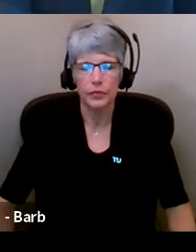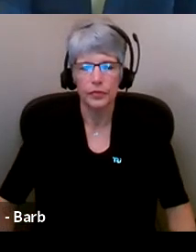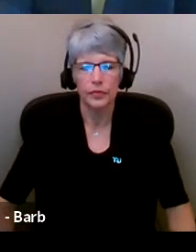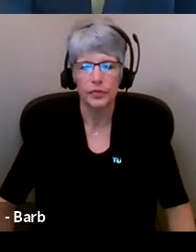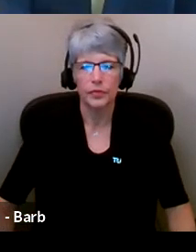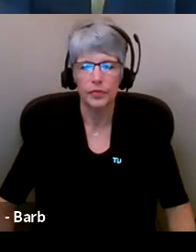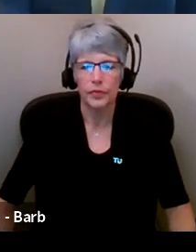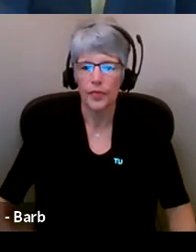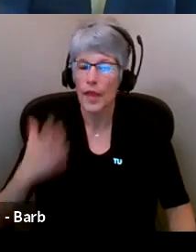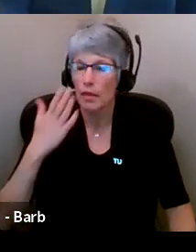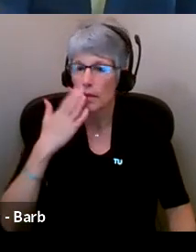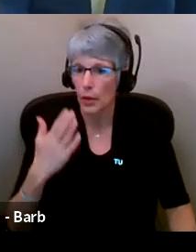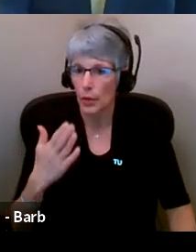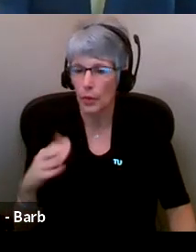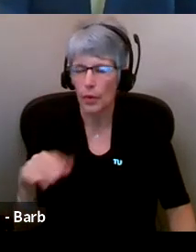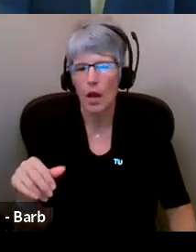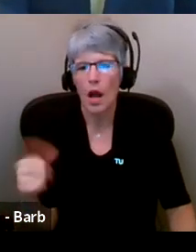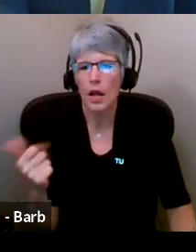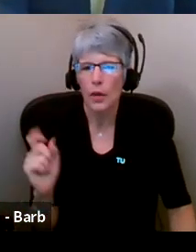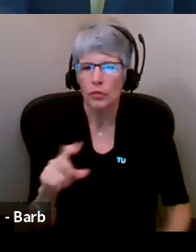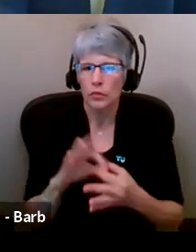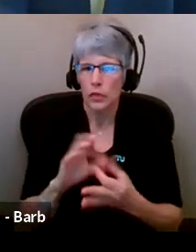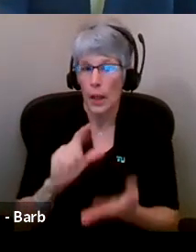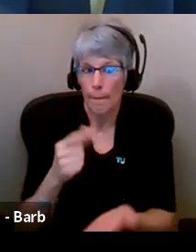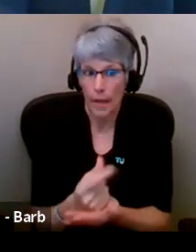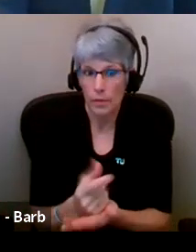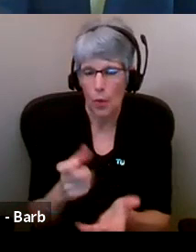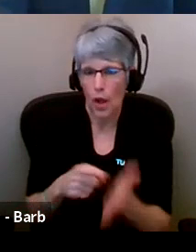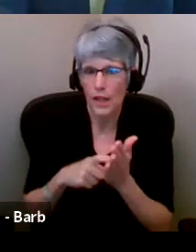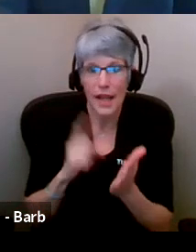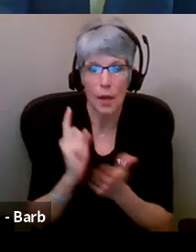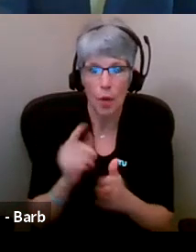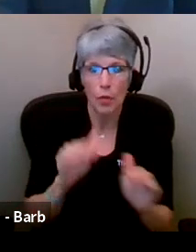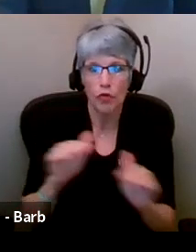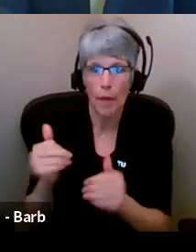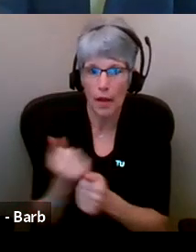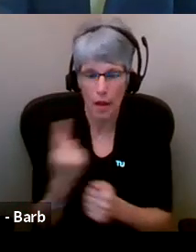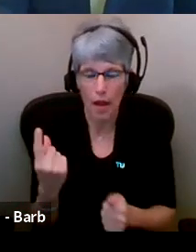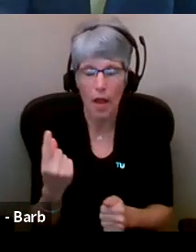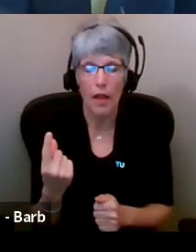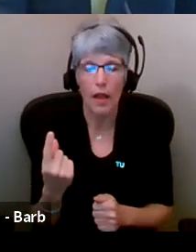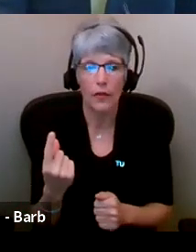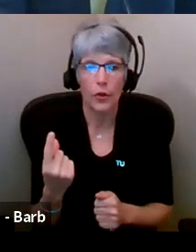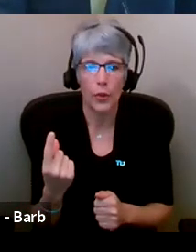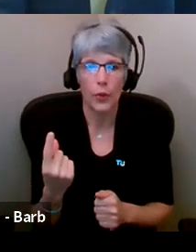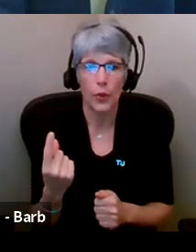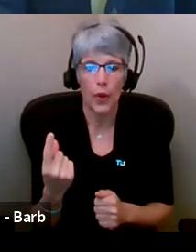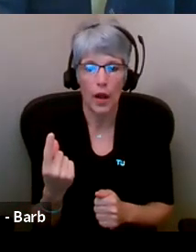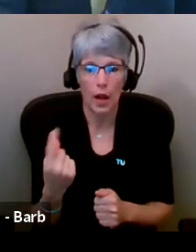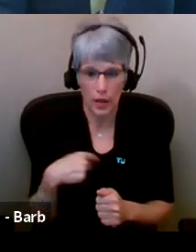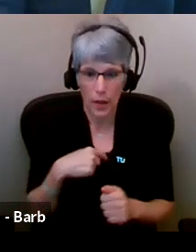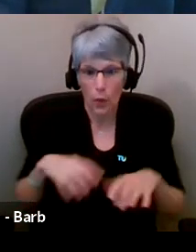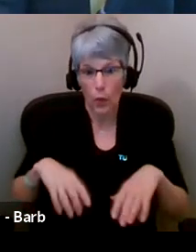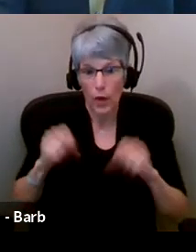Thank you. We have a question in regards to commencement, and I do want to take a moment to remind everybody that we held a town